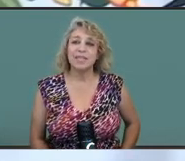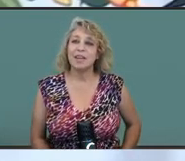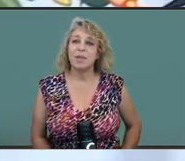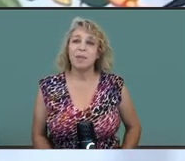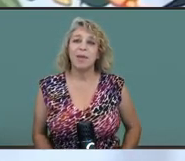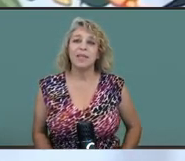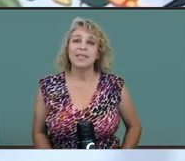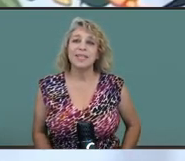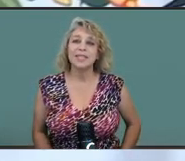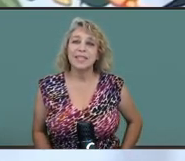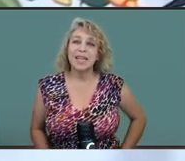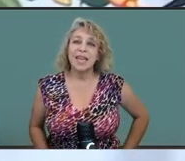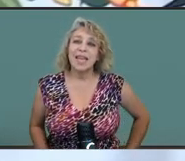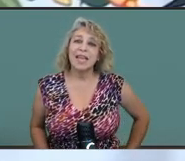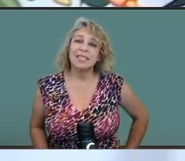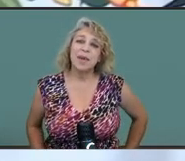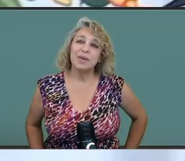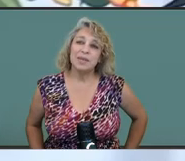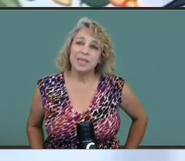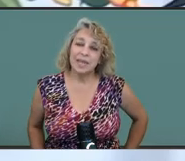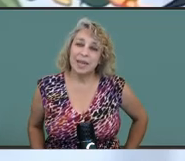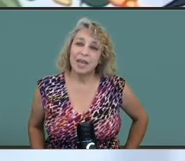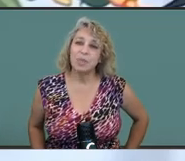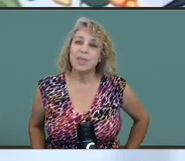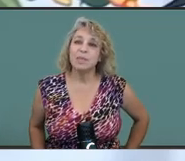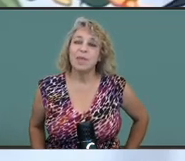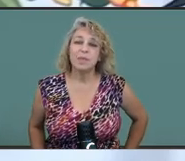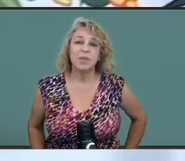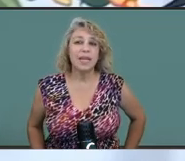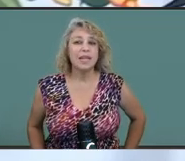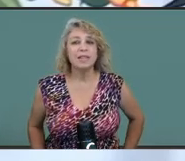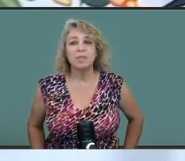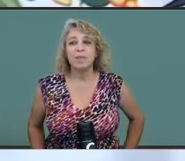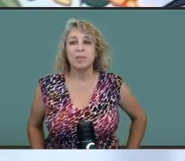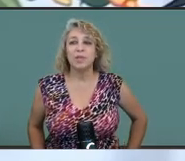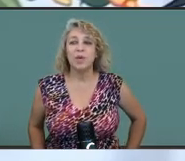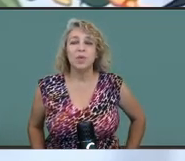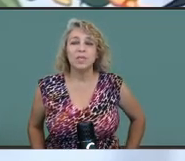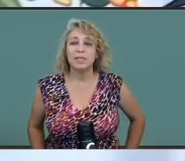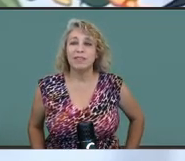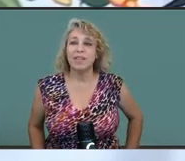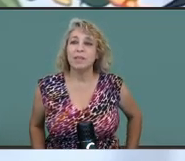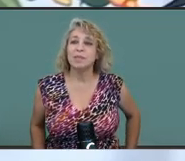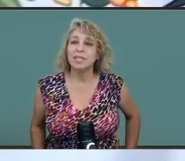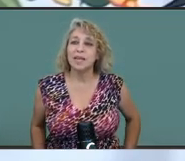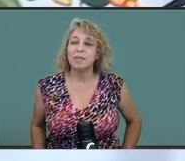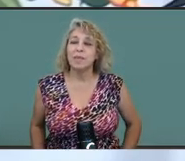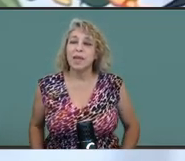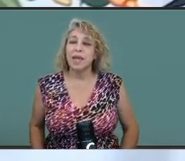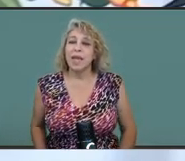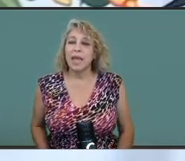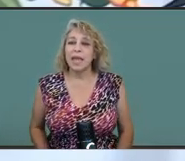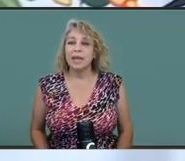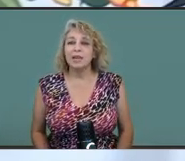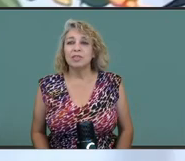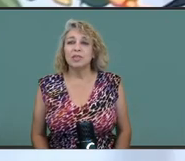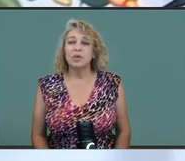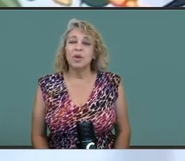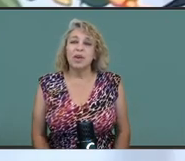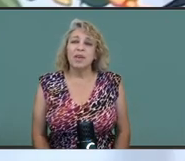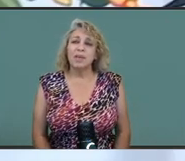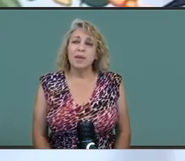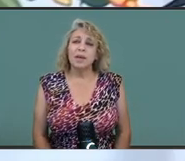me, it's not about politics. It's about helping the people and letting the people know what's available to them. And